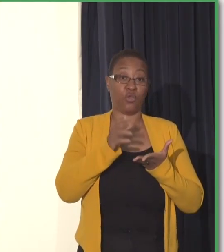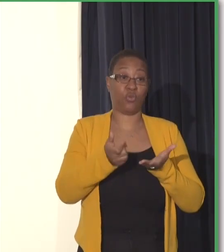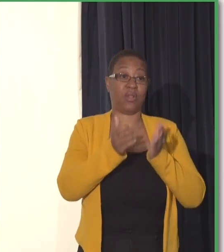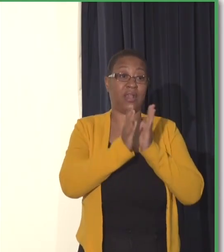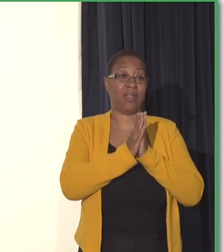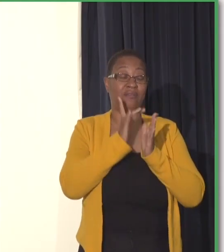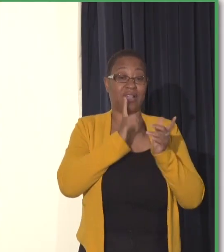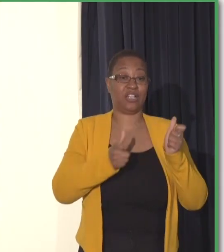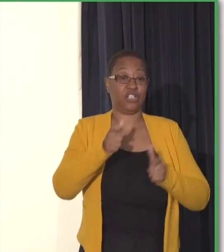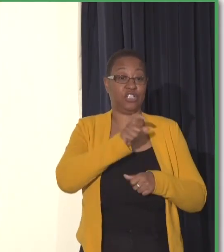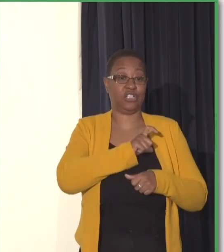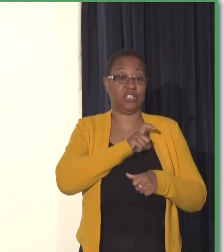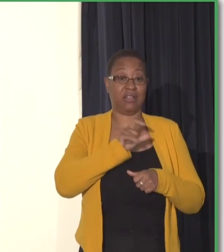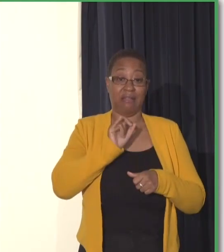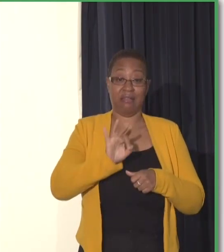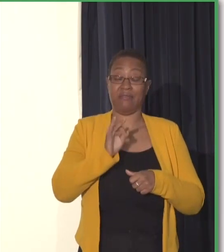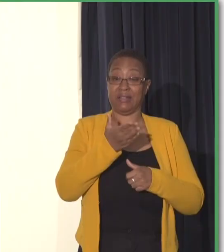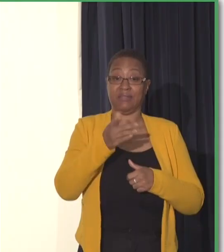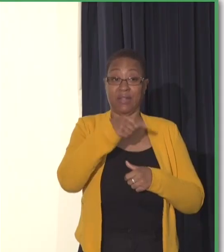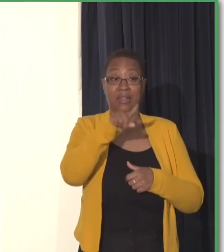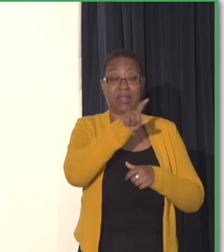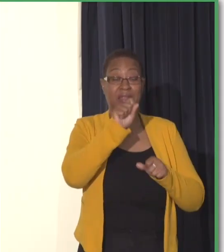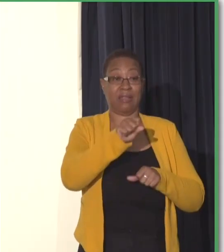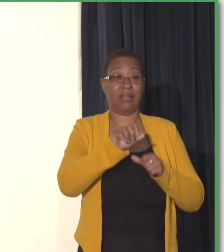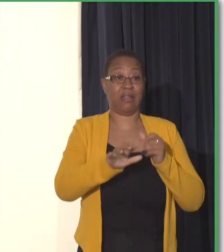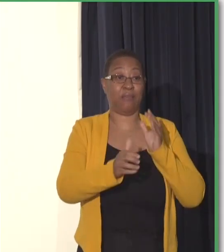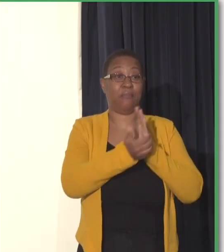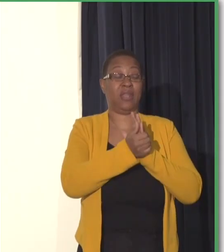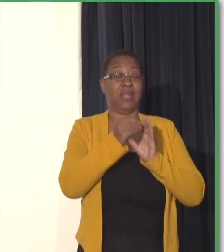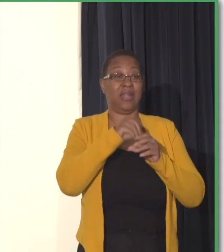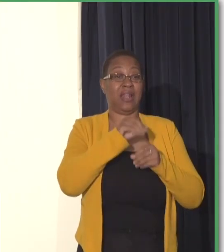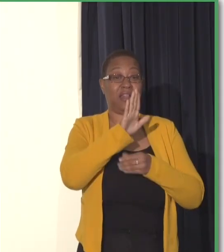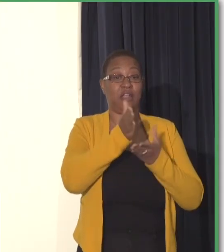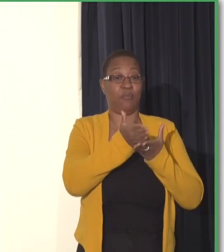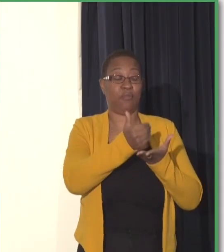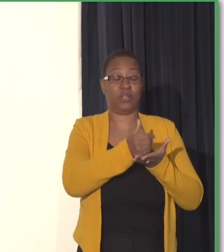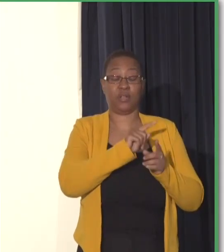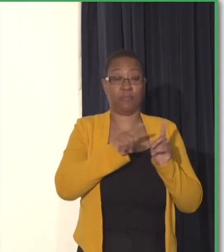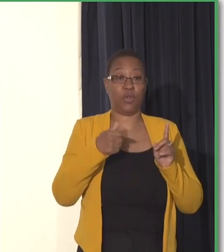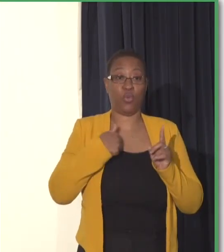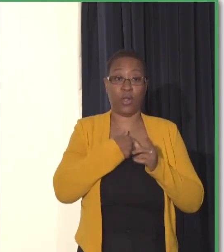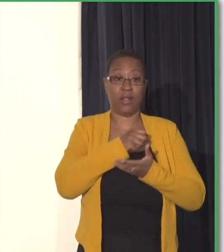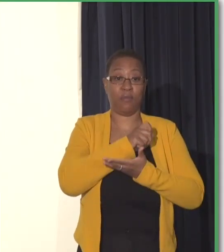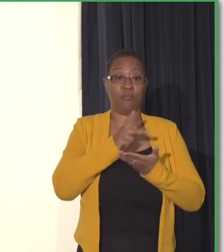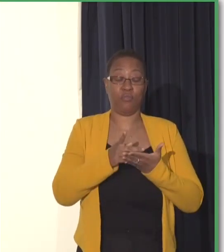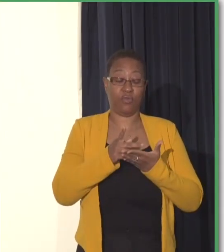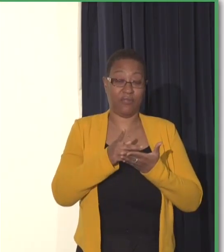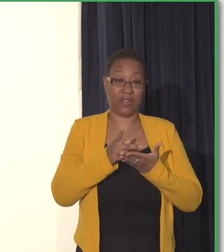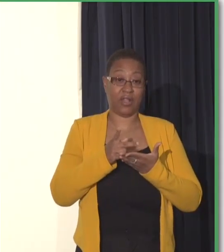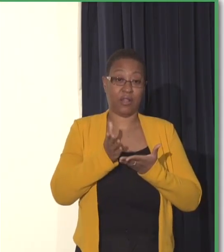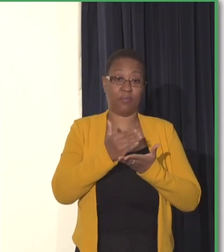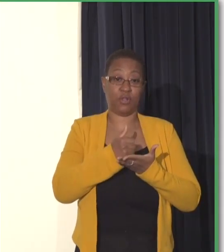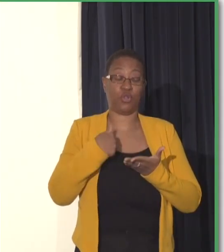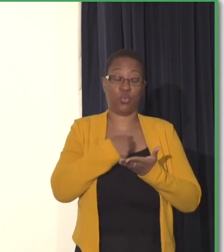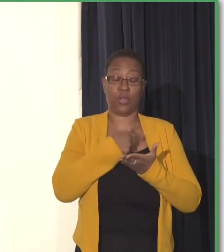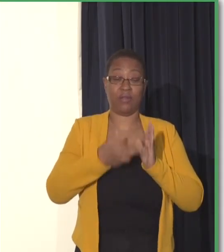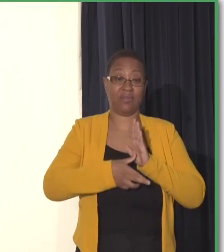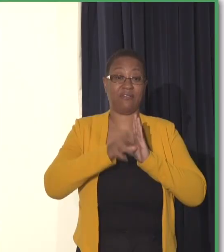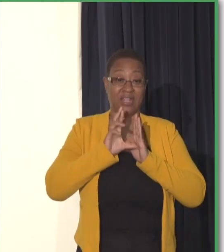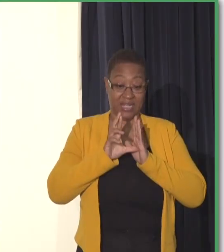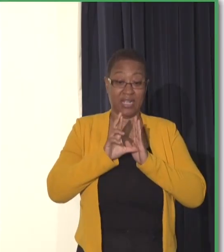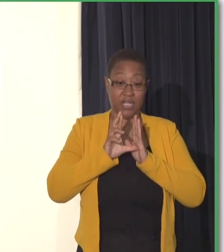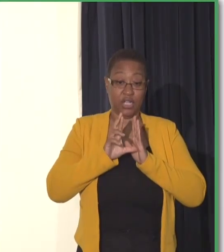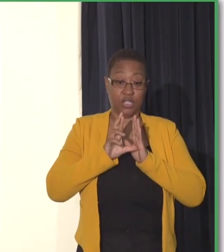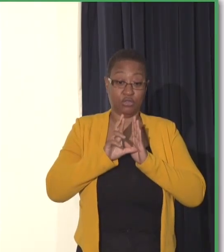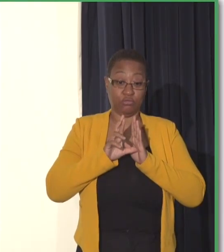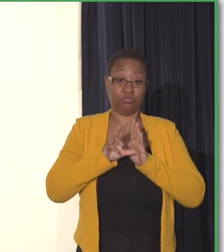ask the chief if that's something that they could amend for the budget. But we're approving the budget that we reviewed